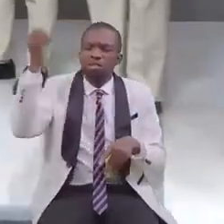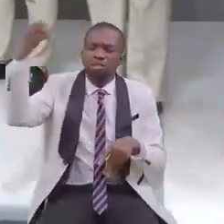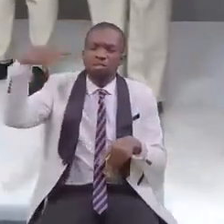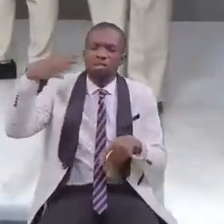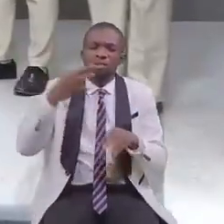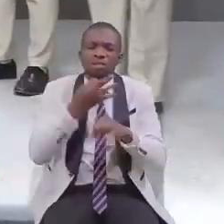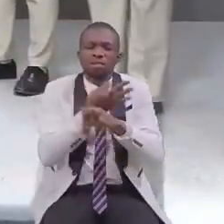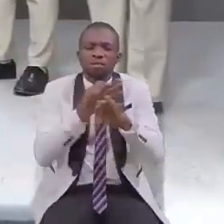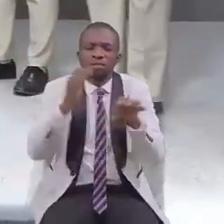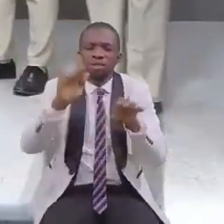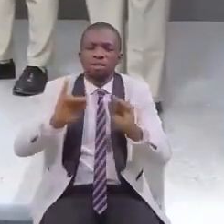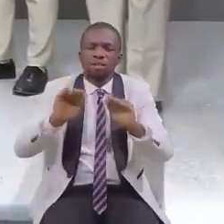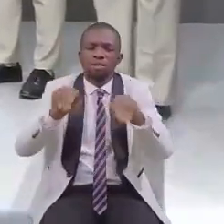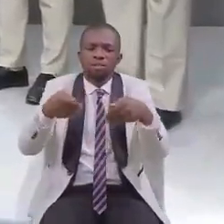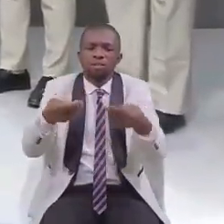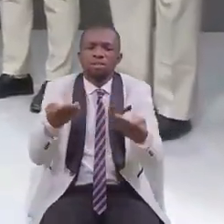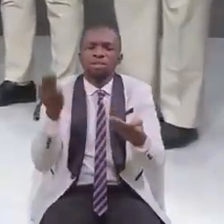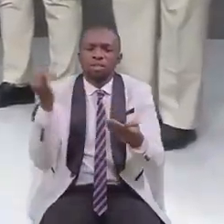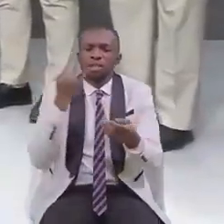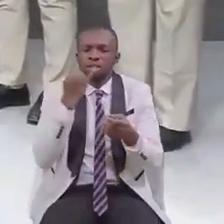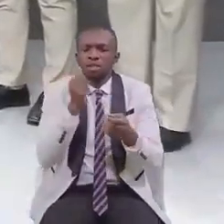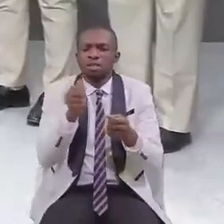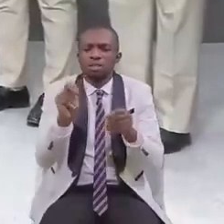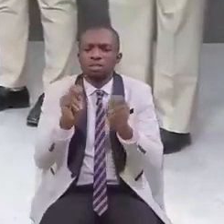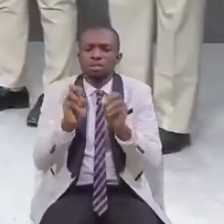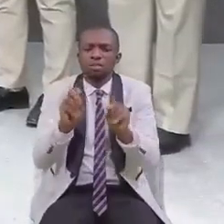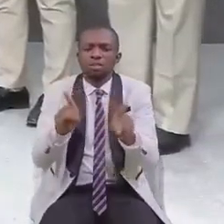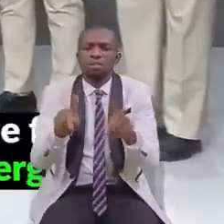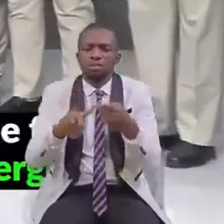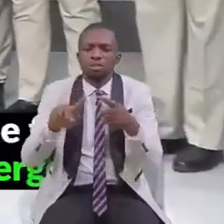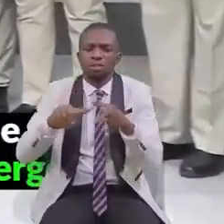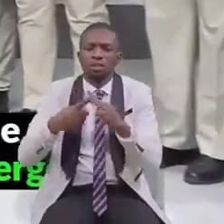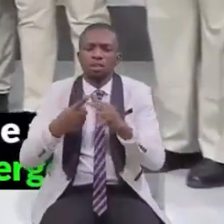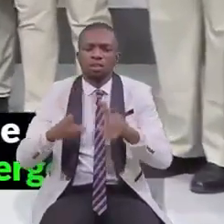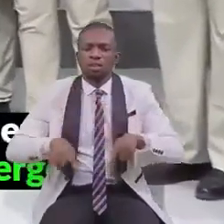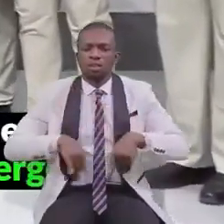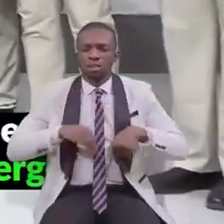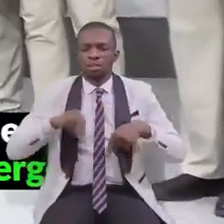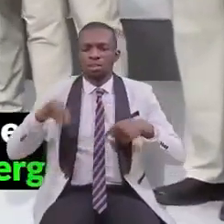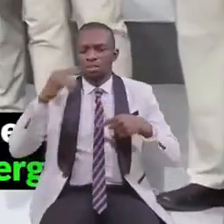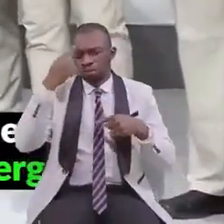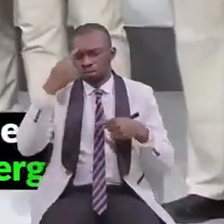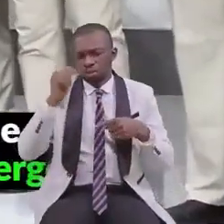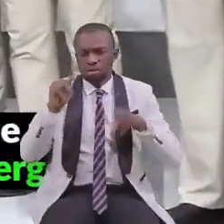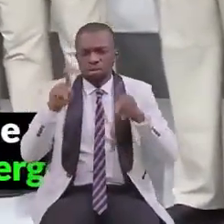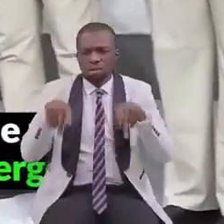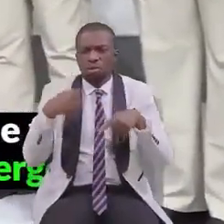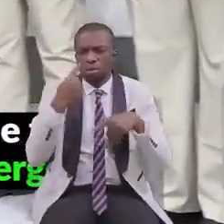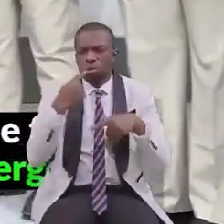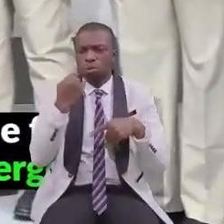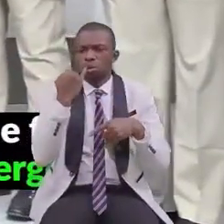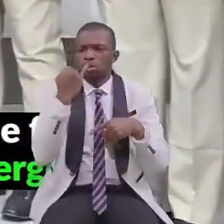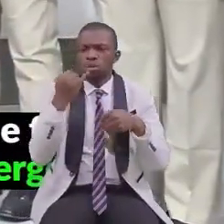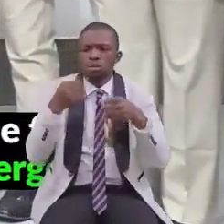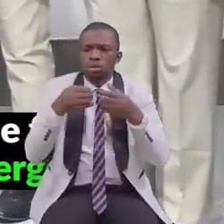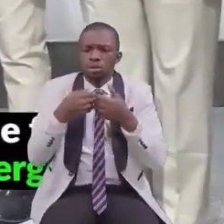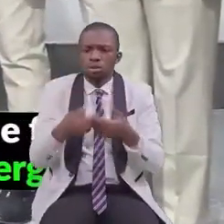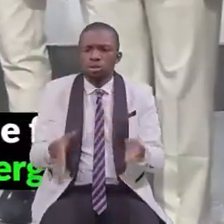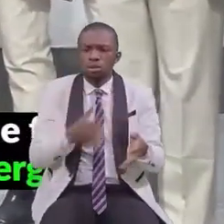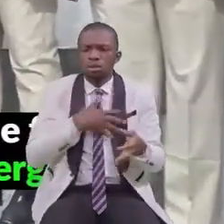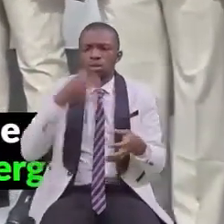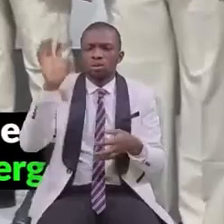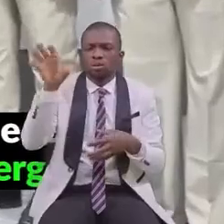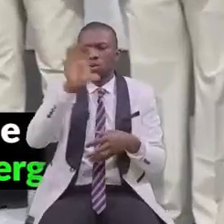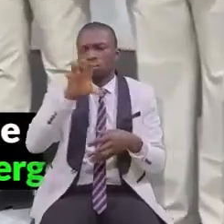freely given, there's a chance to start living for the one who's lost and wandering from